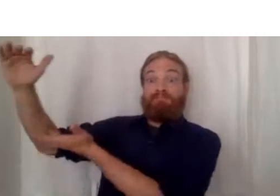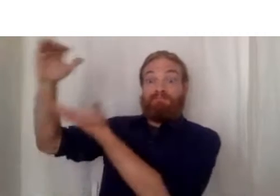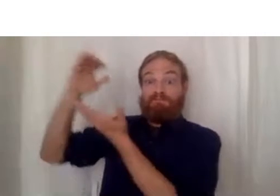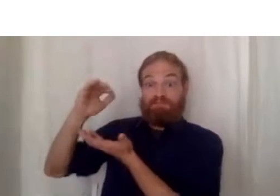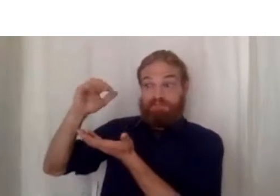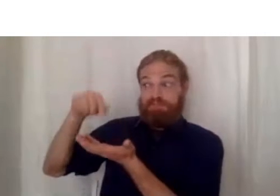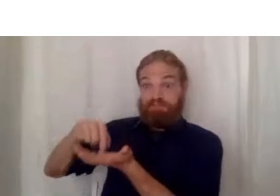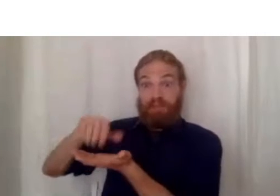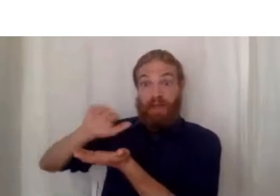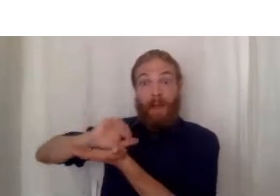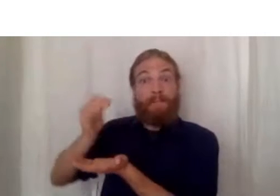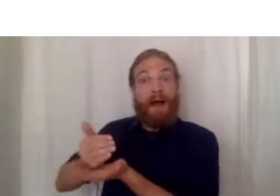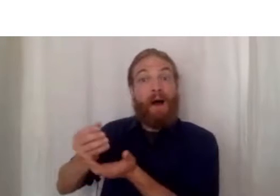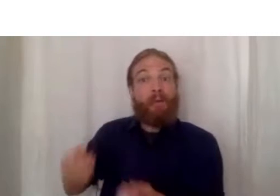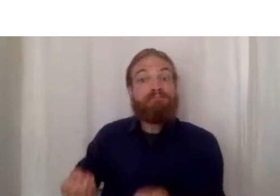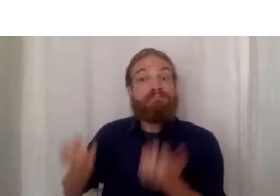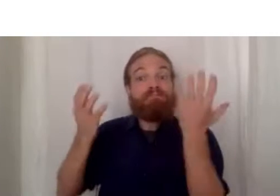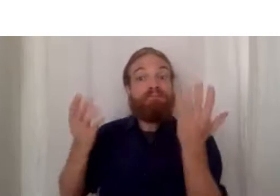$615,272.